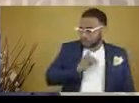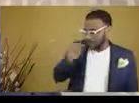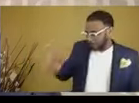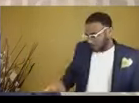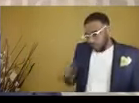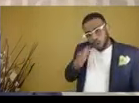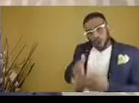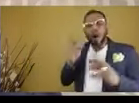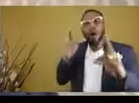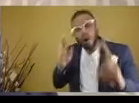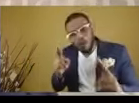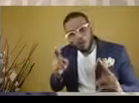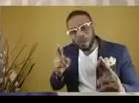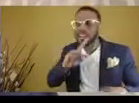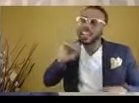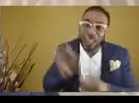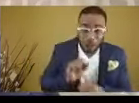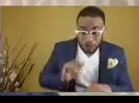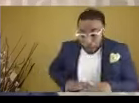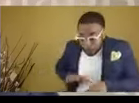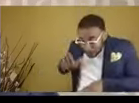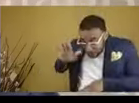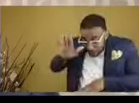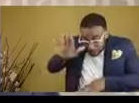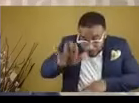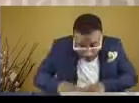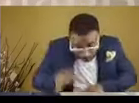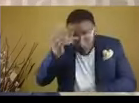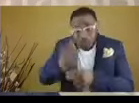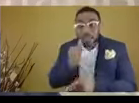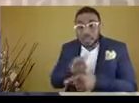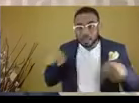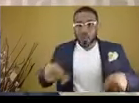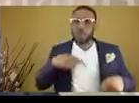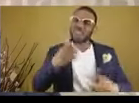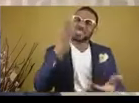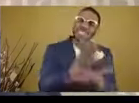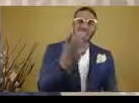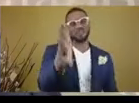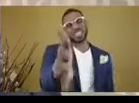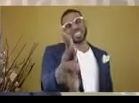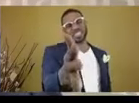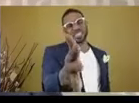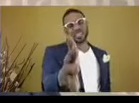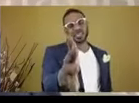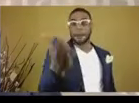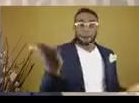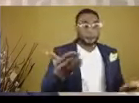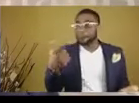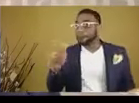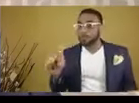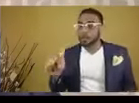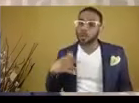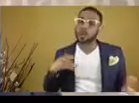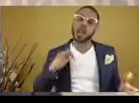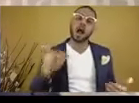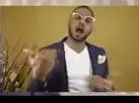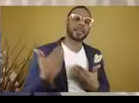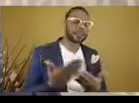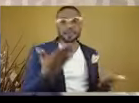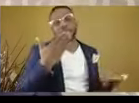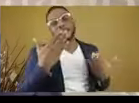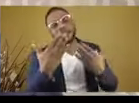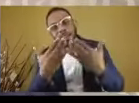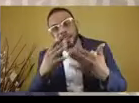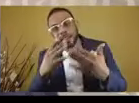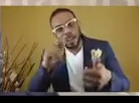but literally we're stepping over our brothers and sisters. We have to stop that. So here in Georgia, we did our thing. Thank you,